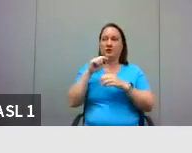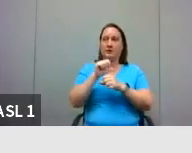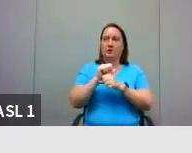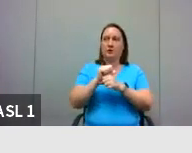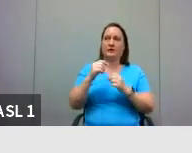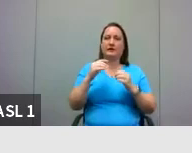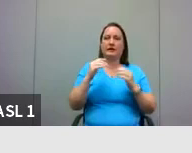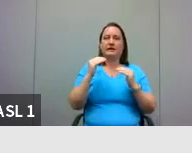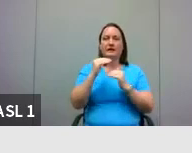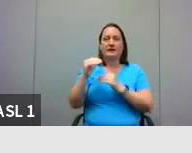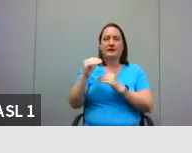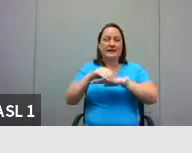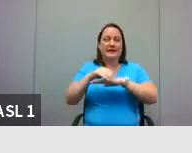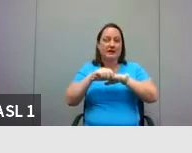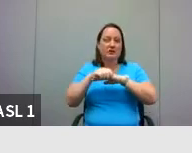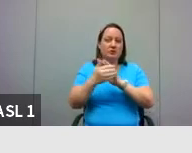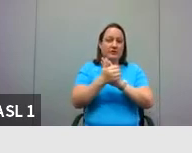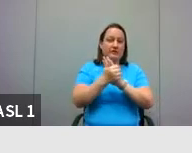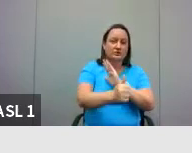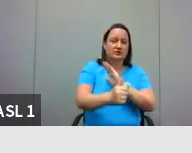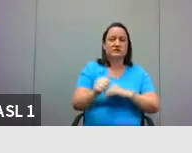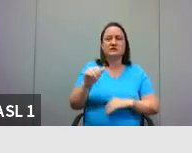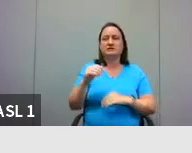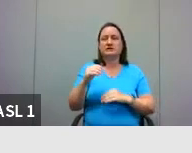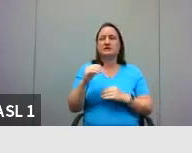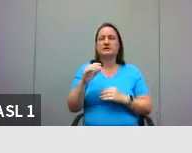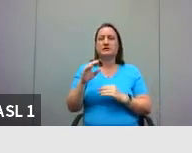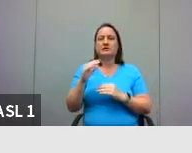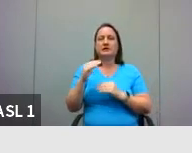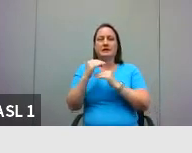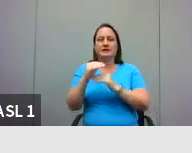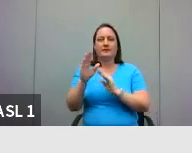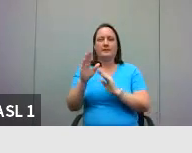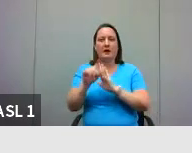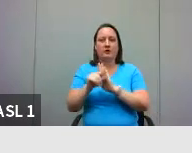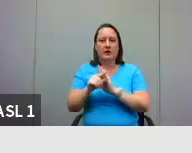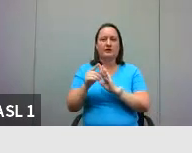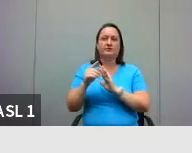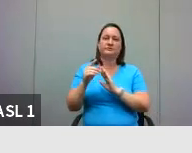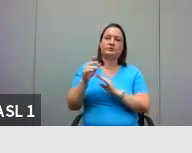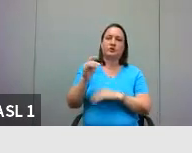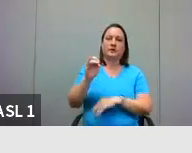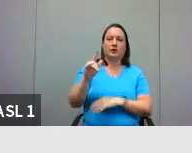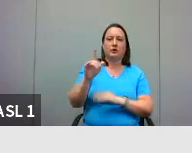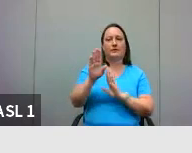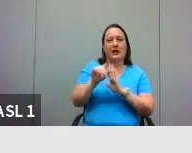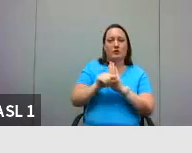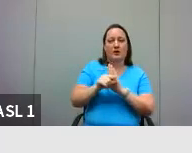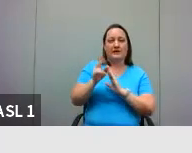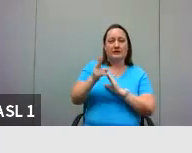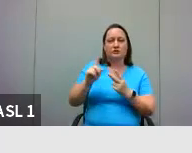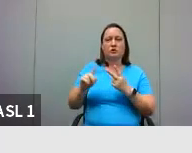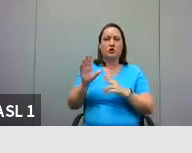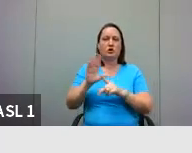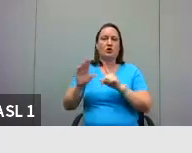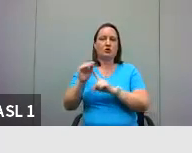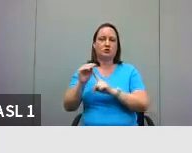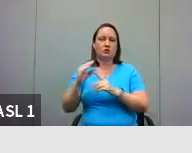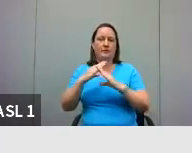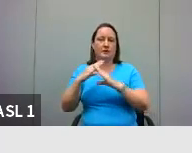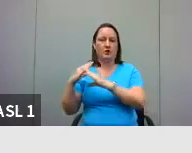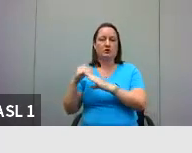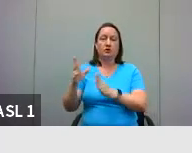maybe criminal background history, or even cultural barriers. And you had asked us to continue to provide you with information